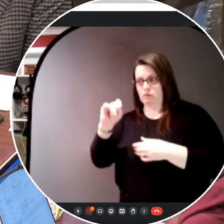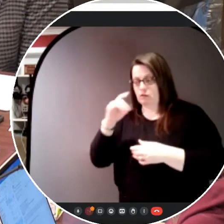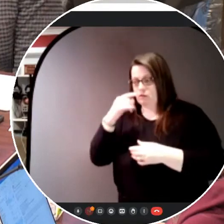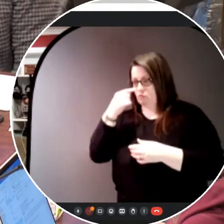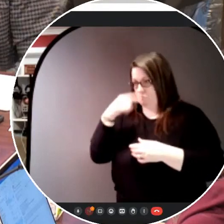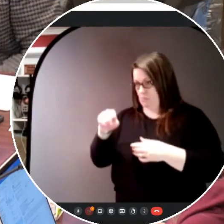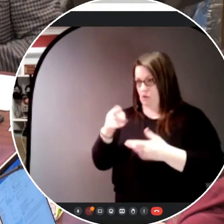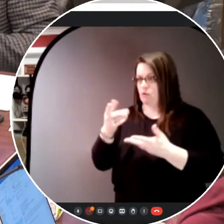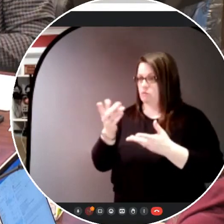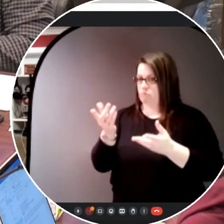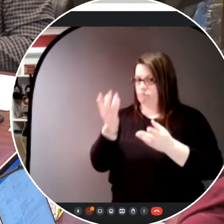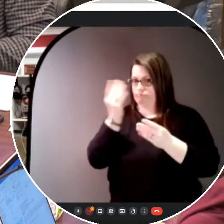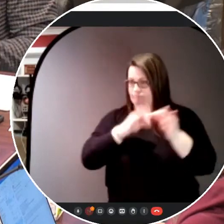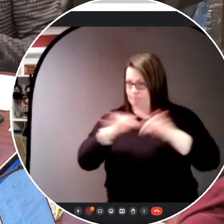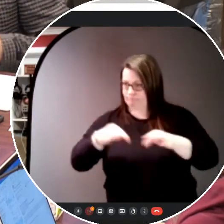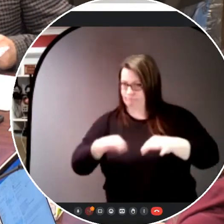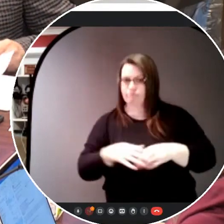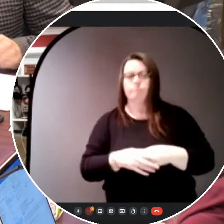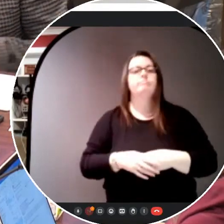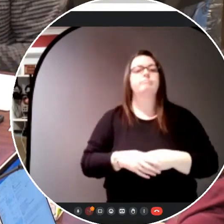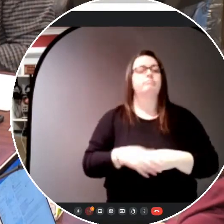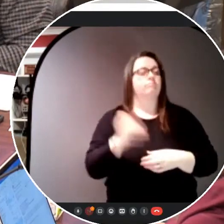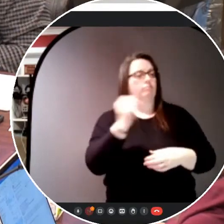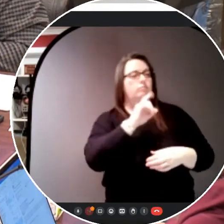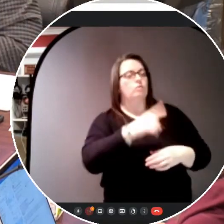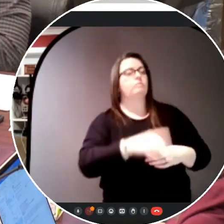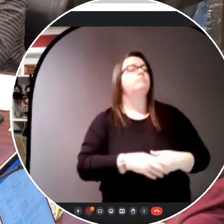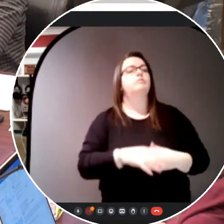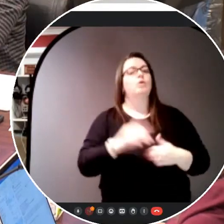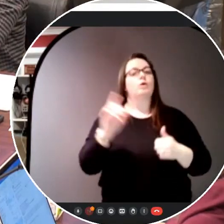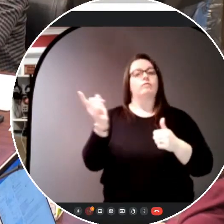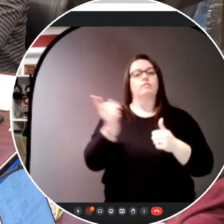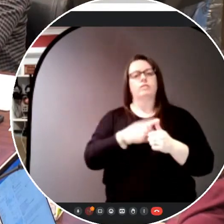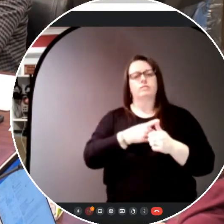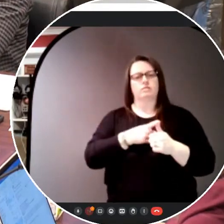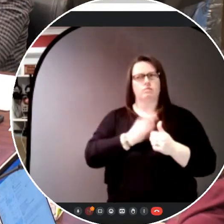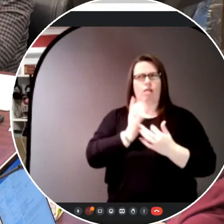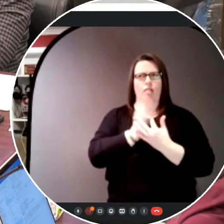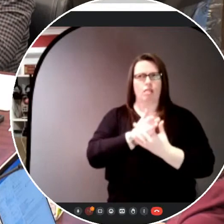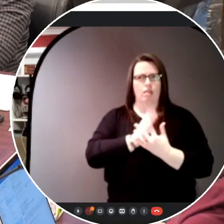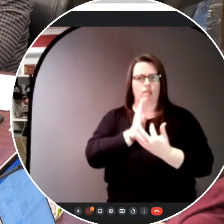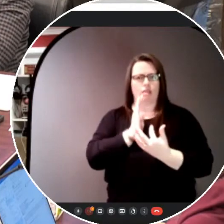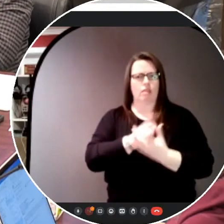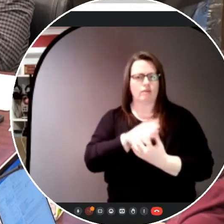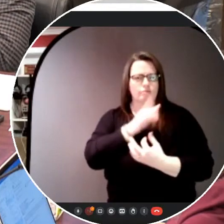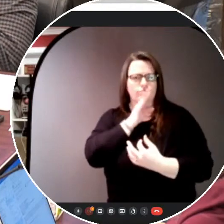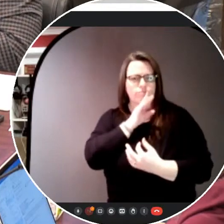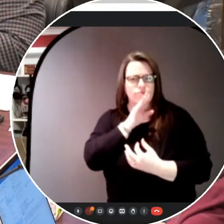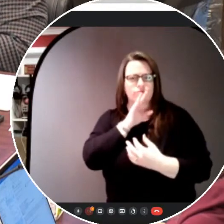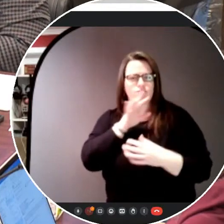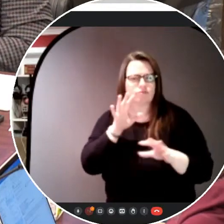Okay, thank you again, Chair. So the first one here is Douglas. YouTube. Yeah, shut it off.